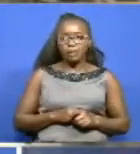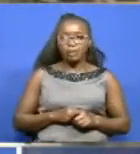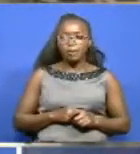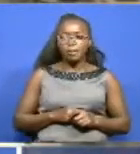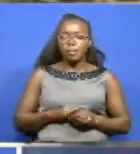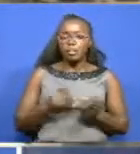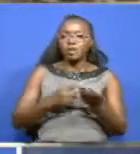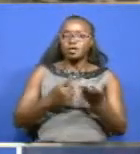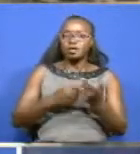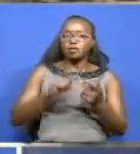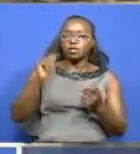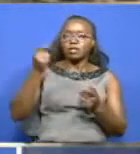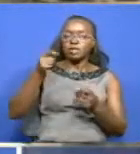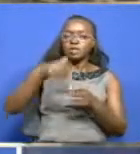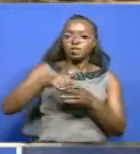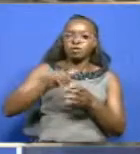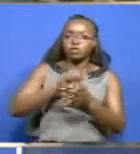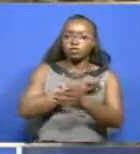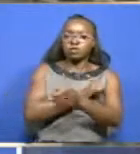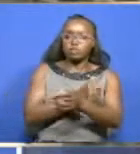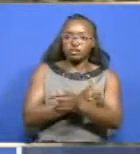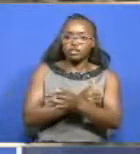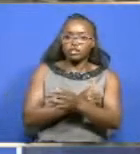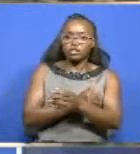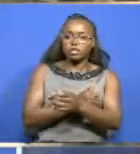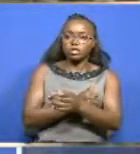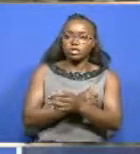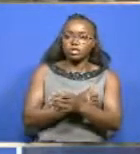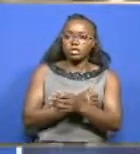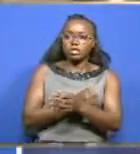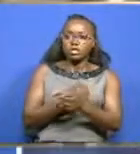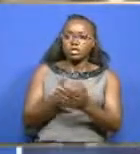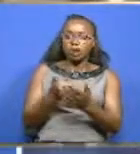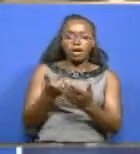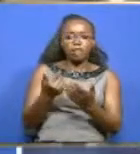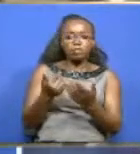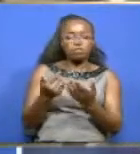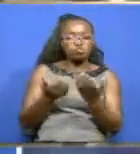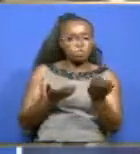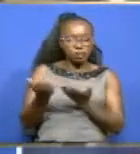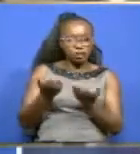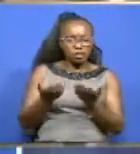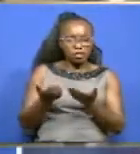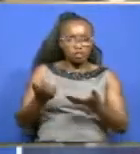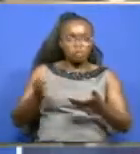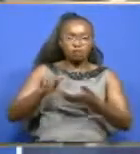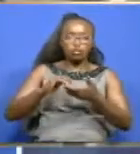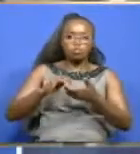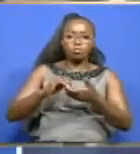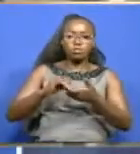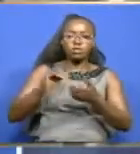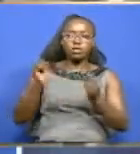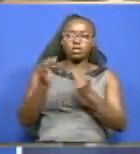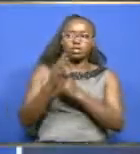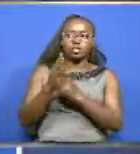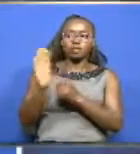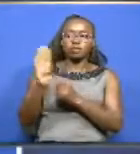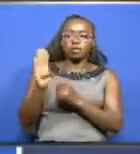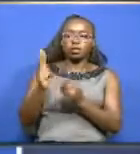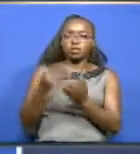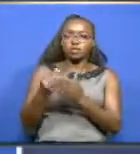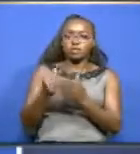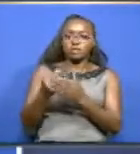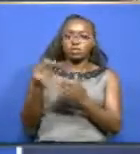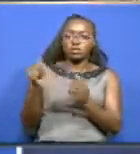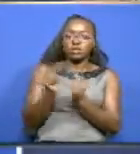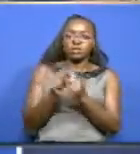Statistics from the Kenya Invest Authority indicates that two-way trade ties between Kenya and Iran stood at 13 billion shillings in 2019, with